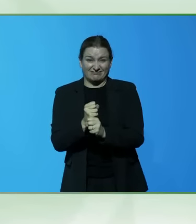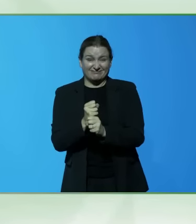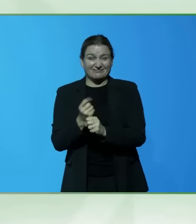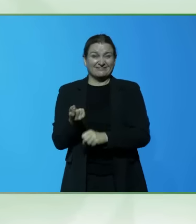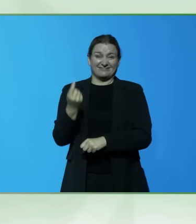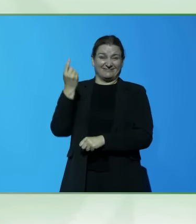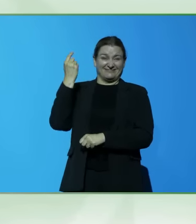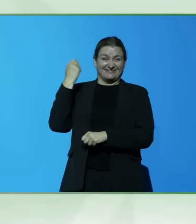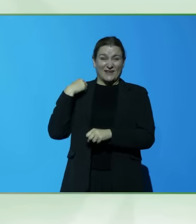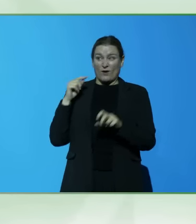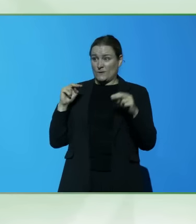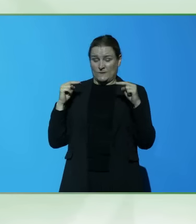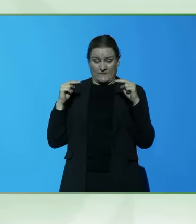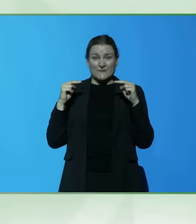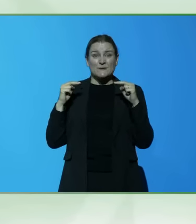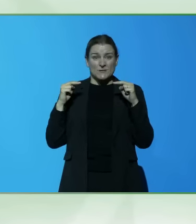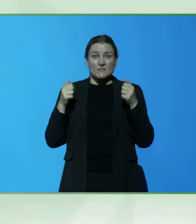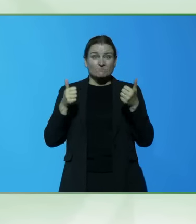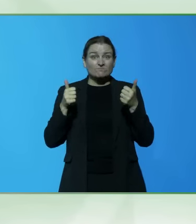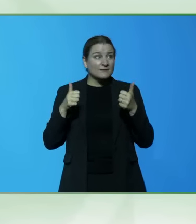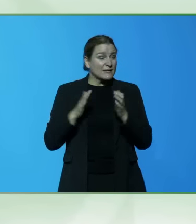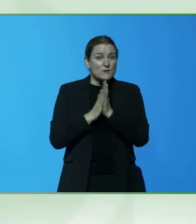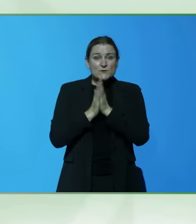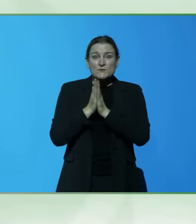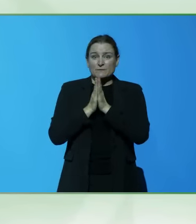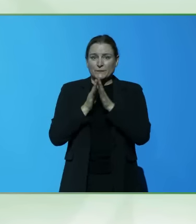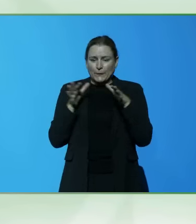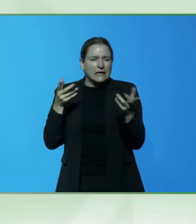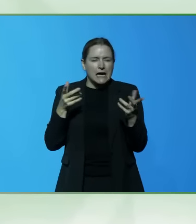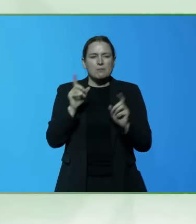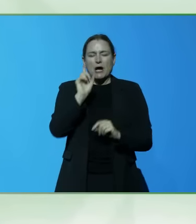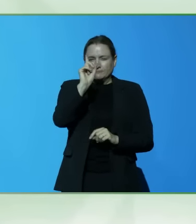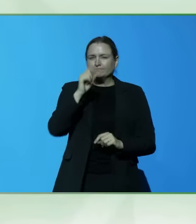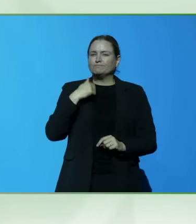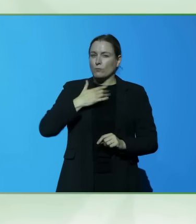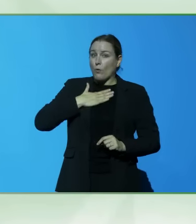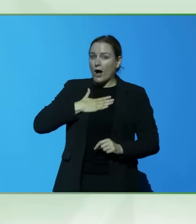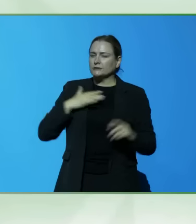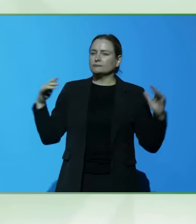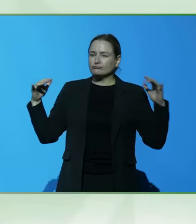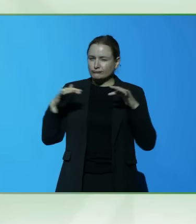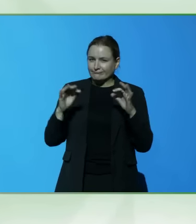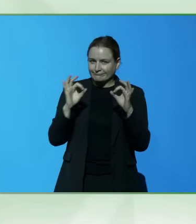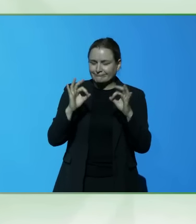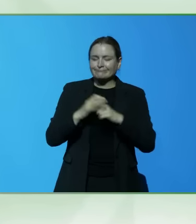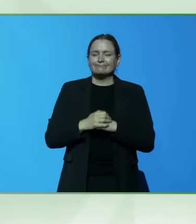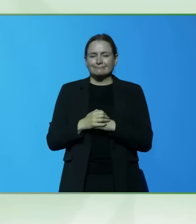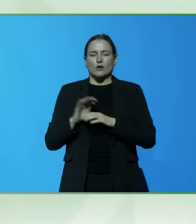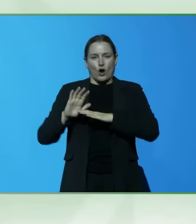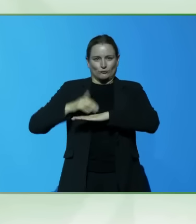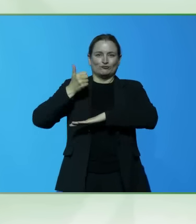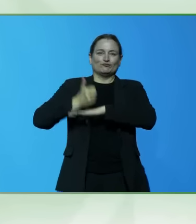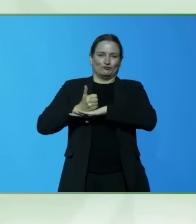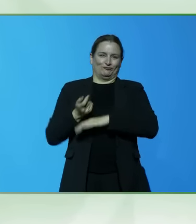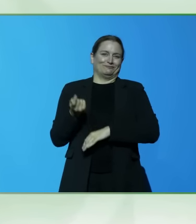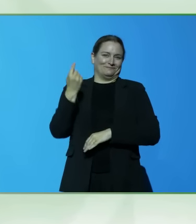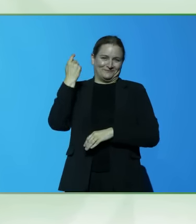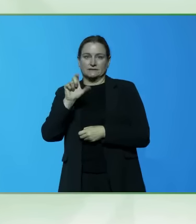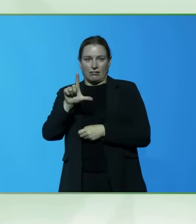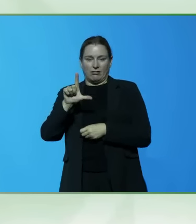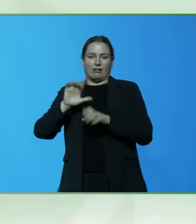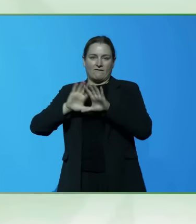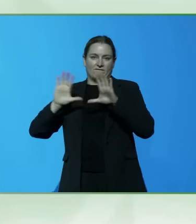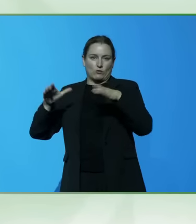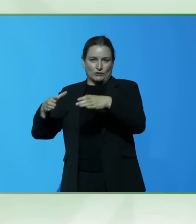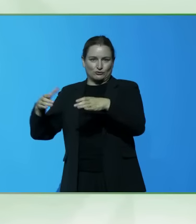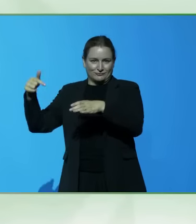and quite honestly, we only had but not see me. I'm Martin Essel, the initiator of the Zero